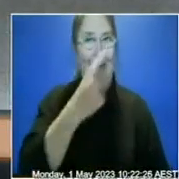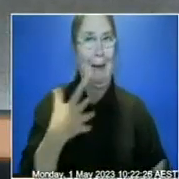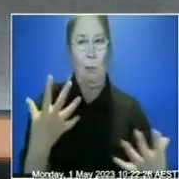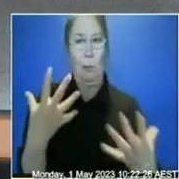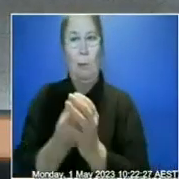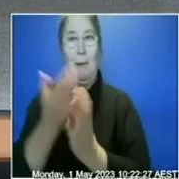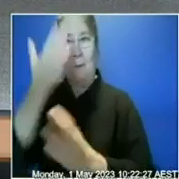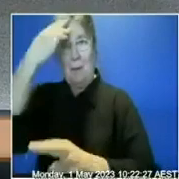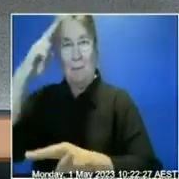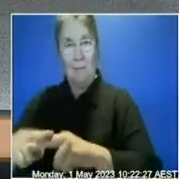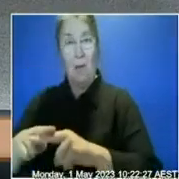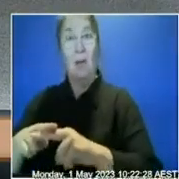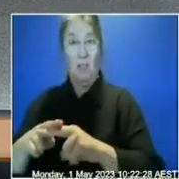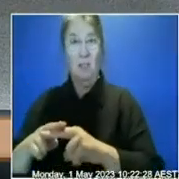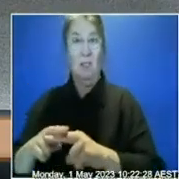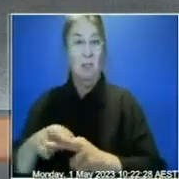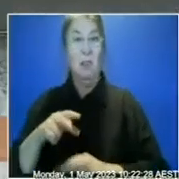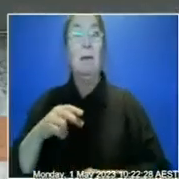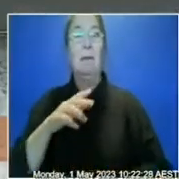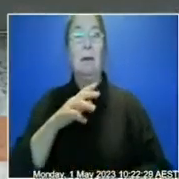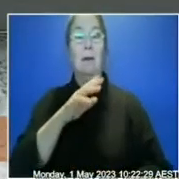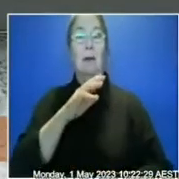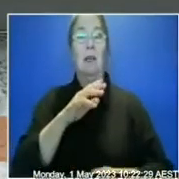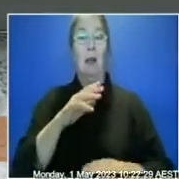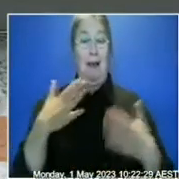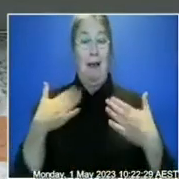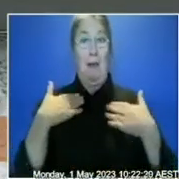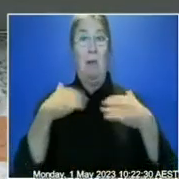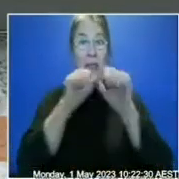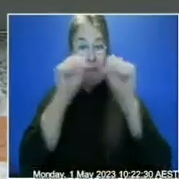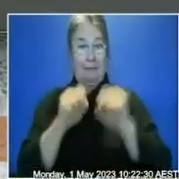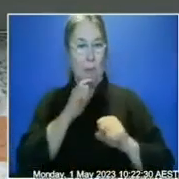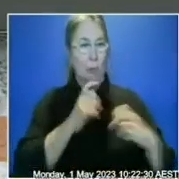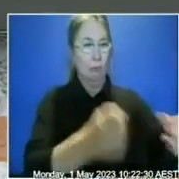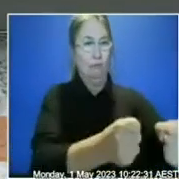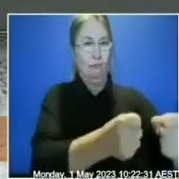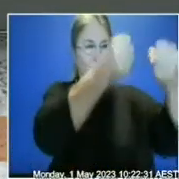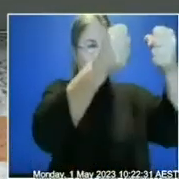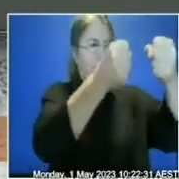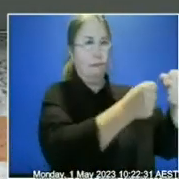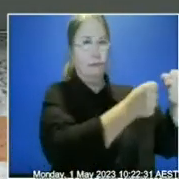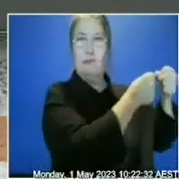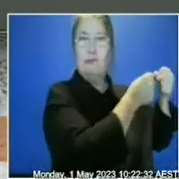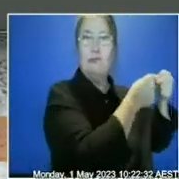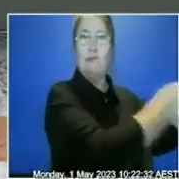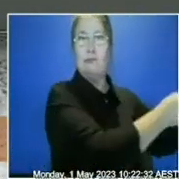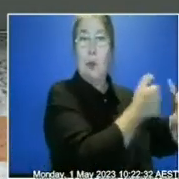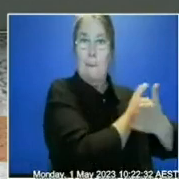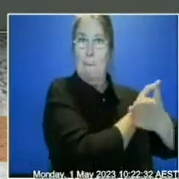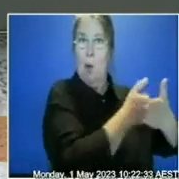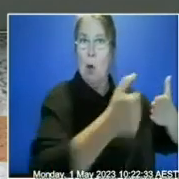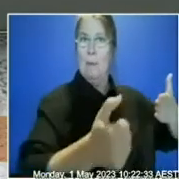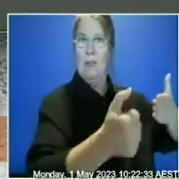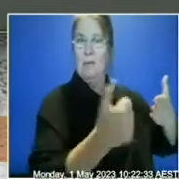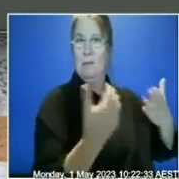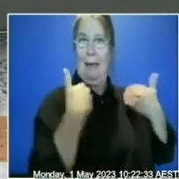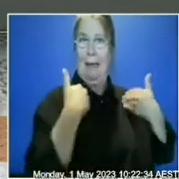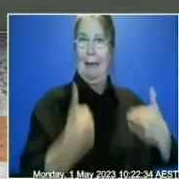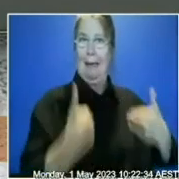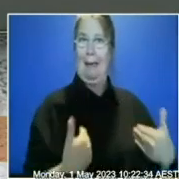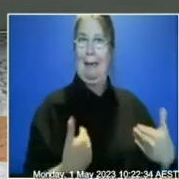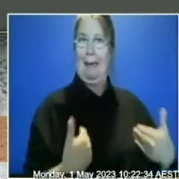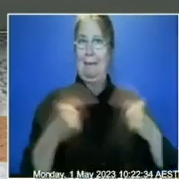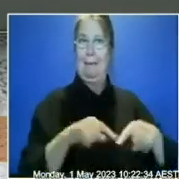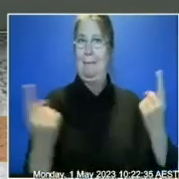So thinking about all of the intersecting issues that some First Nations parents have, do you accept that it